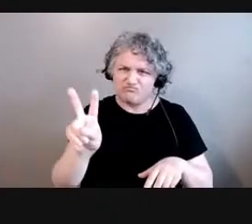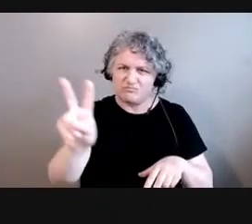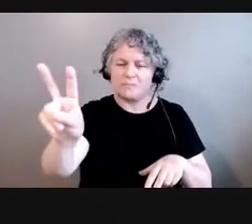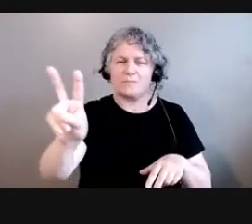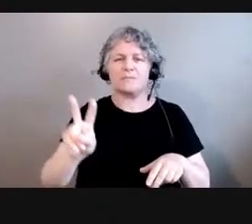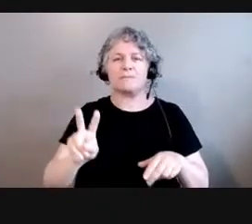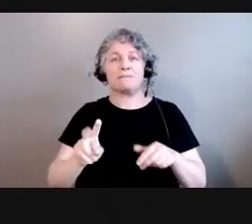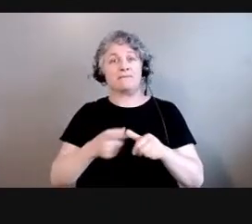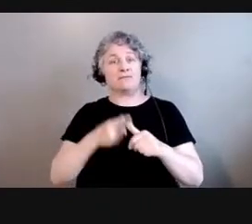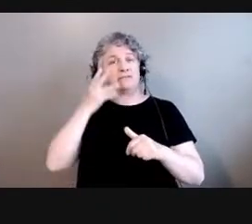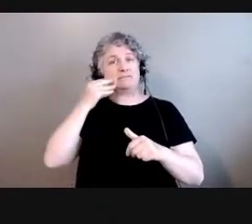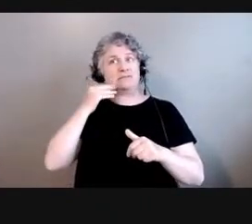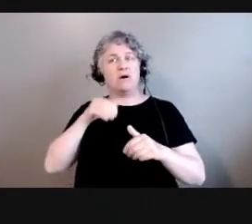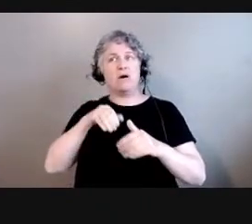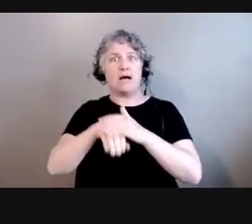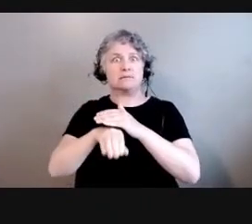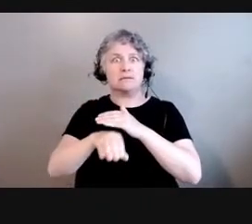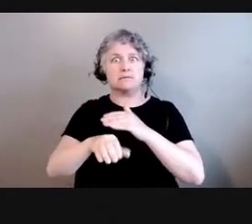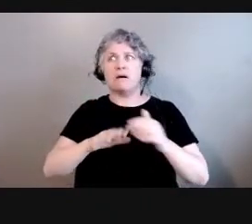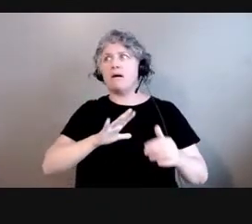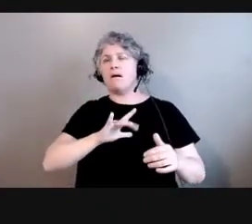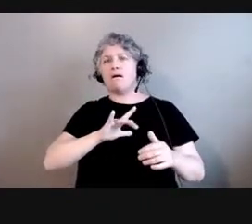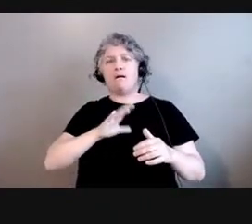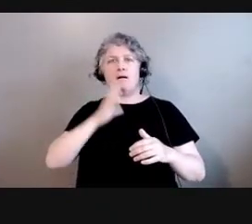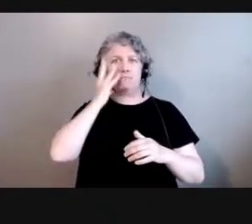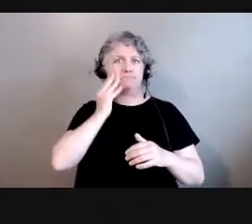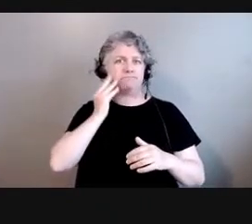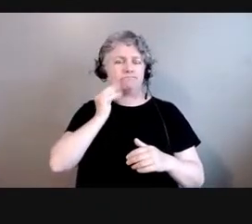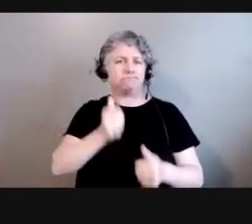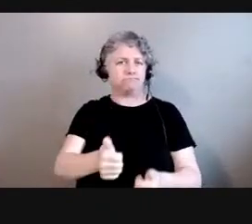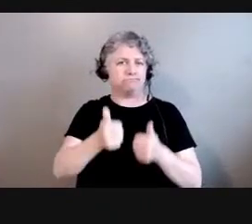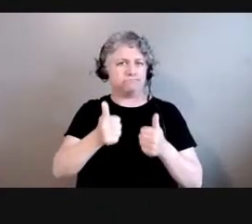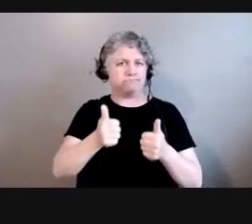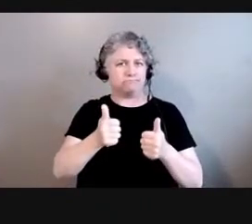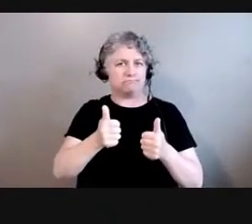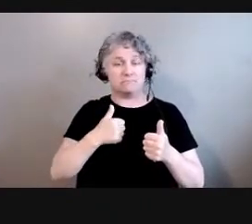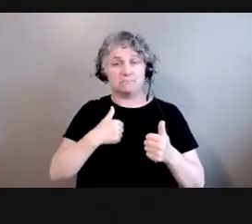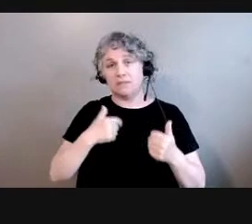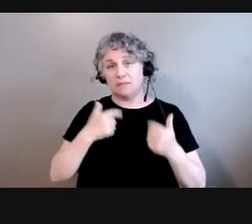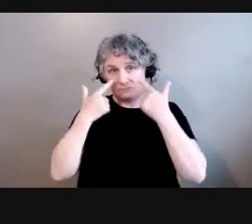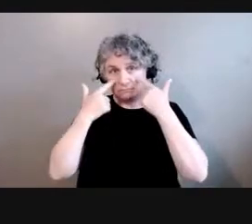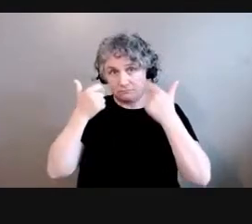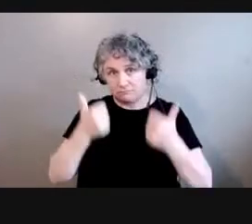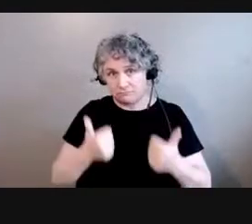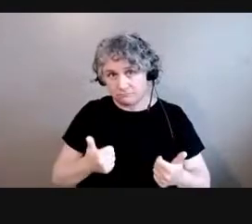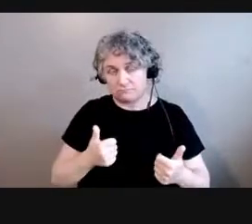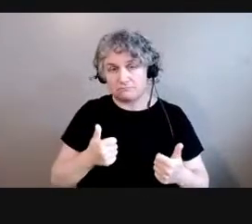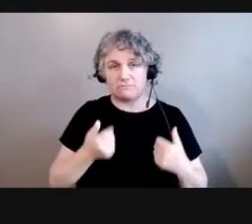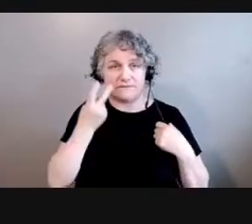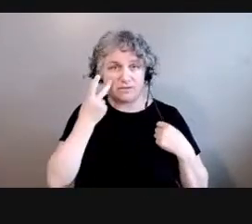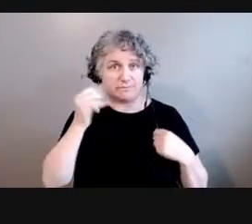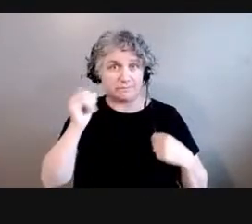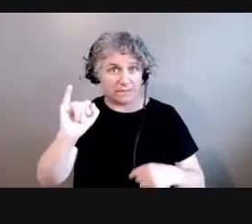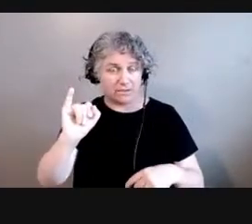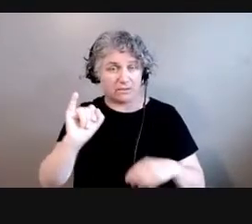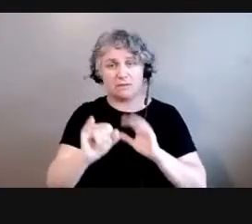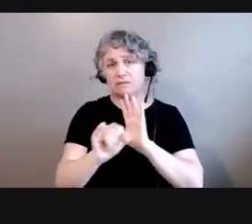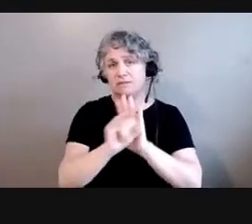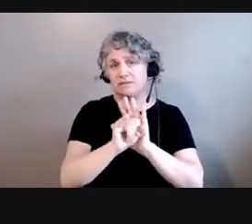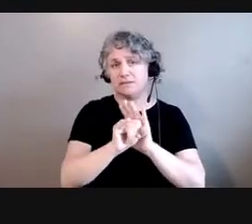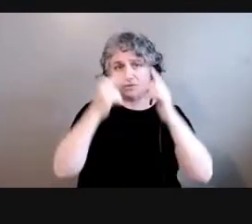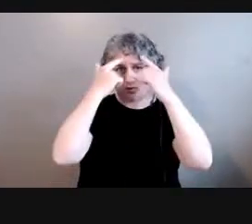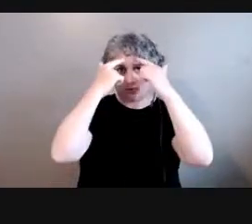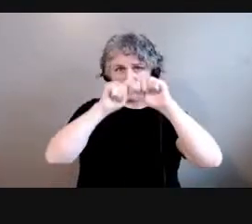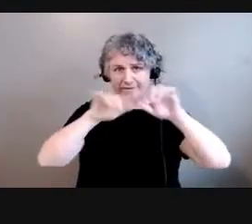of accessibility in that setting. As a person with a visual impairment who also identifies as